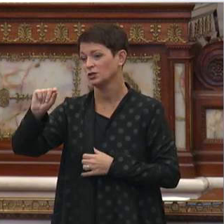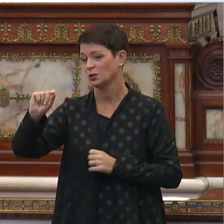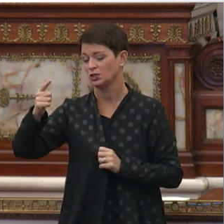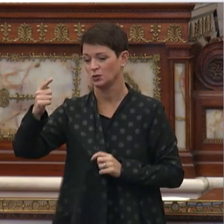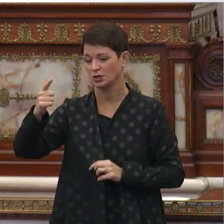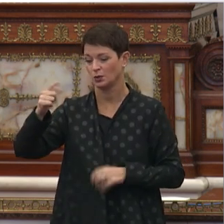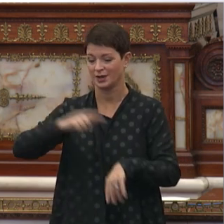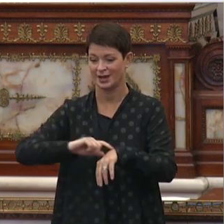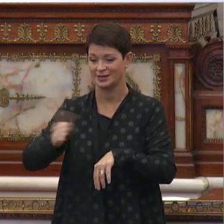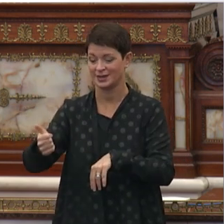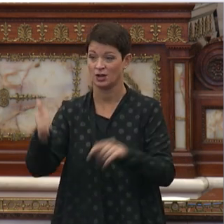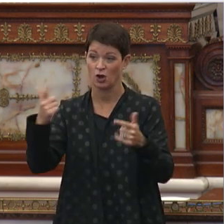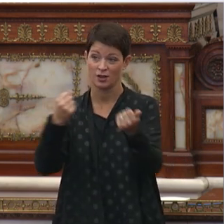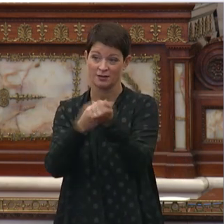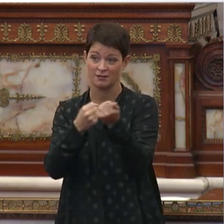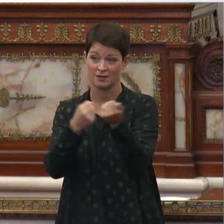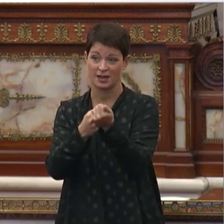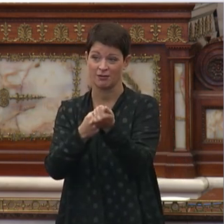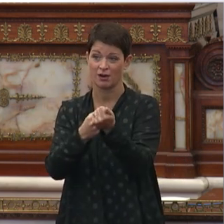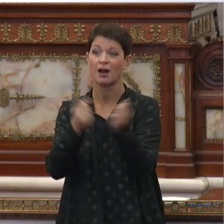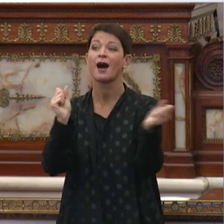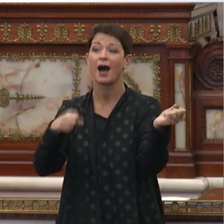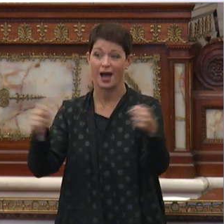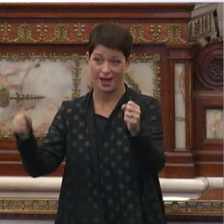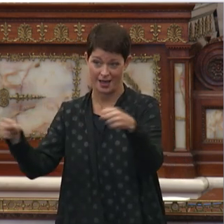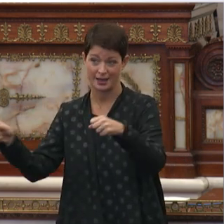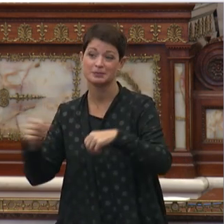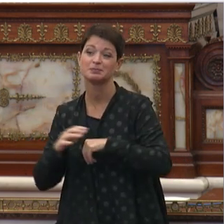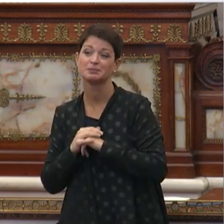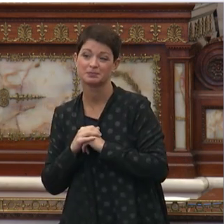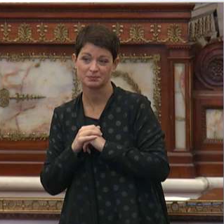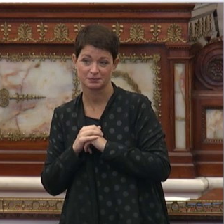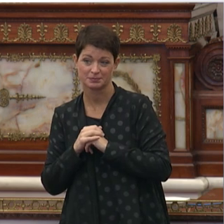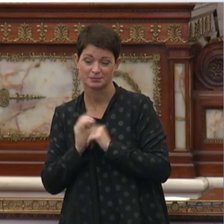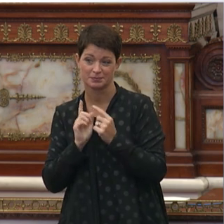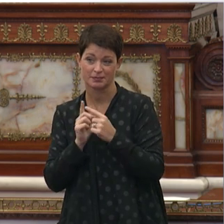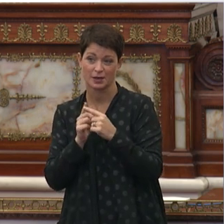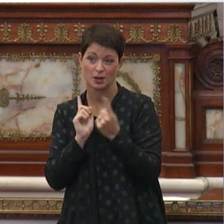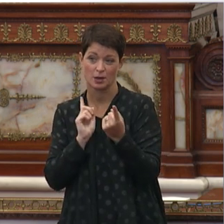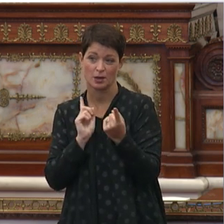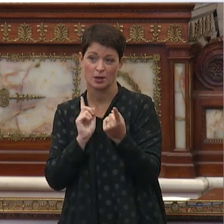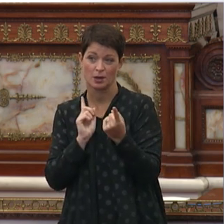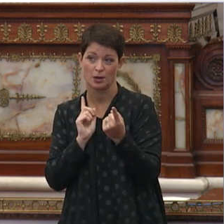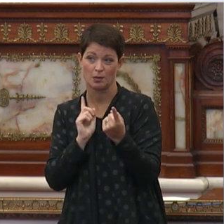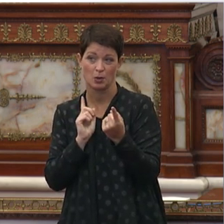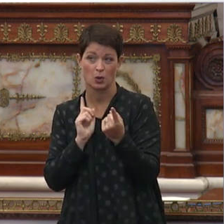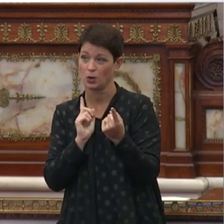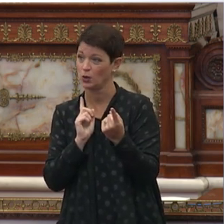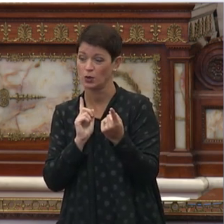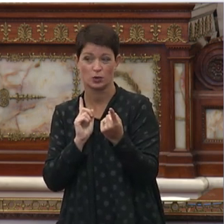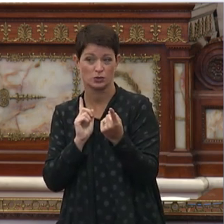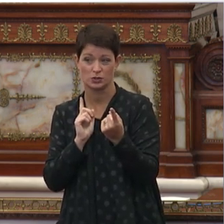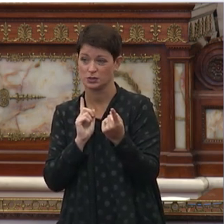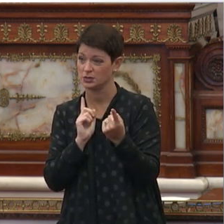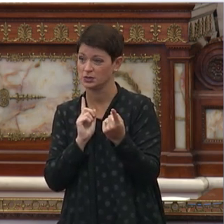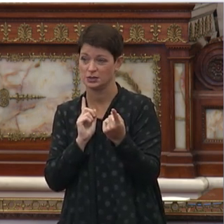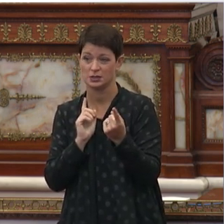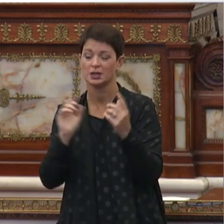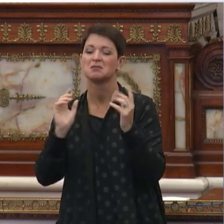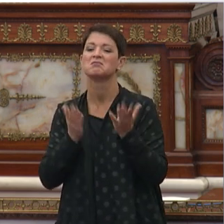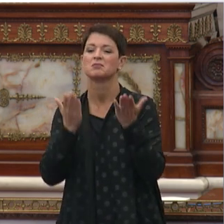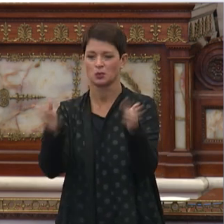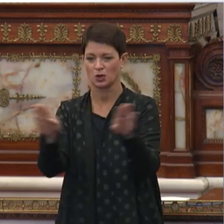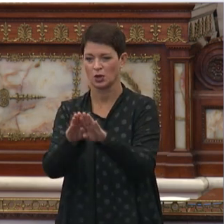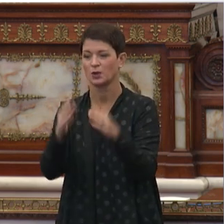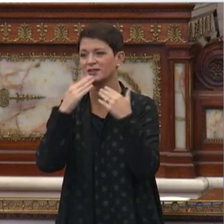23rd, 2021 at 10 a.m. All in favor indicate by saying aye. Aye. Aye. Those opposed, Motion